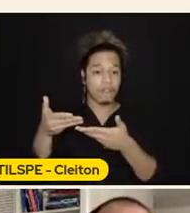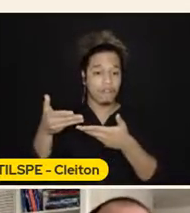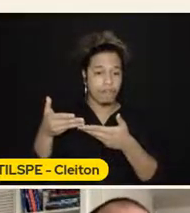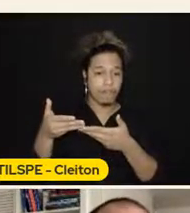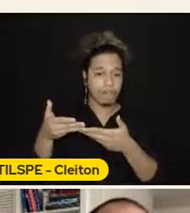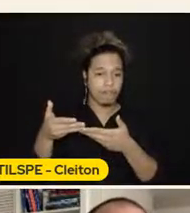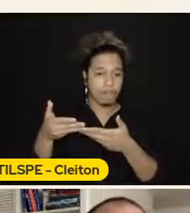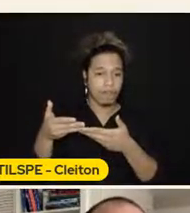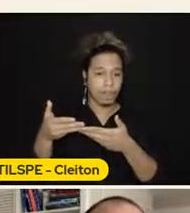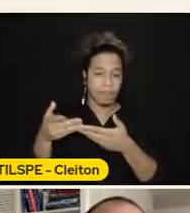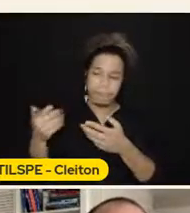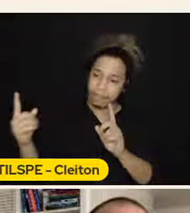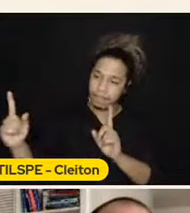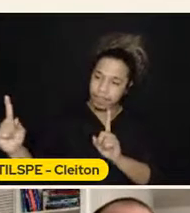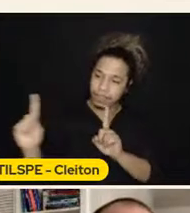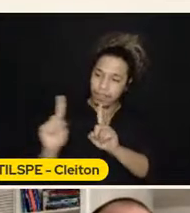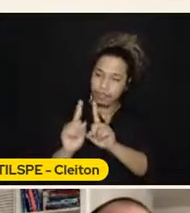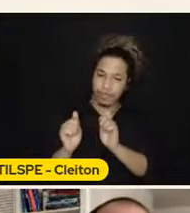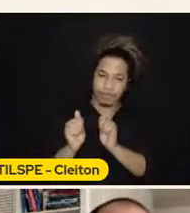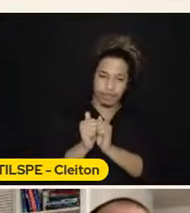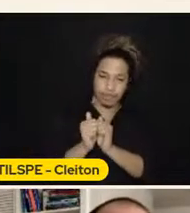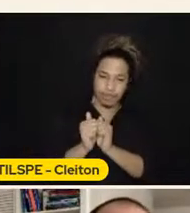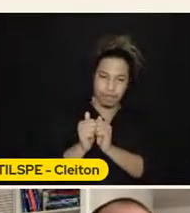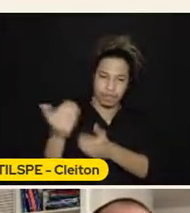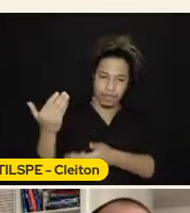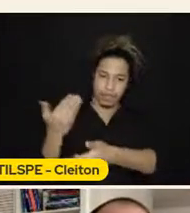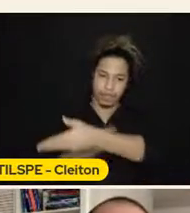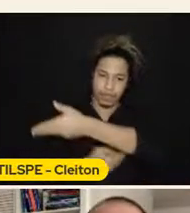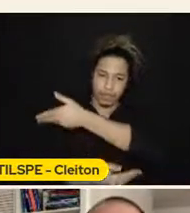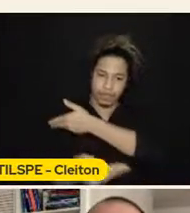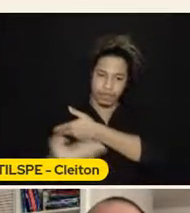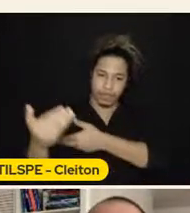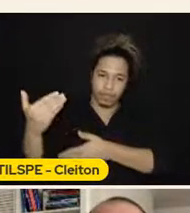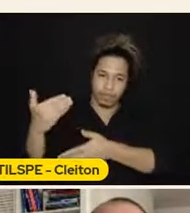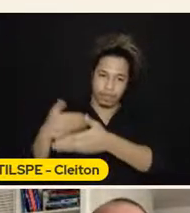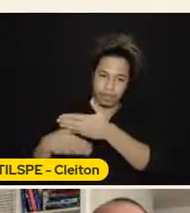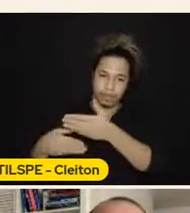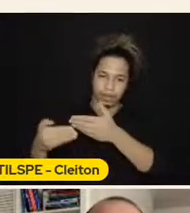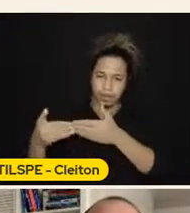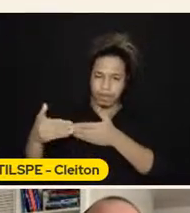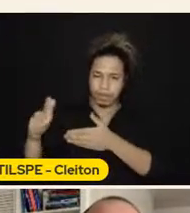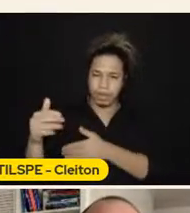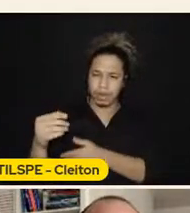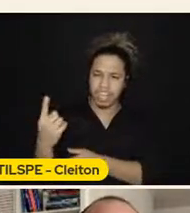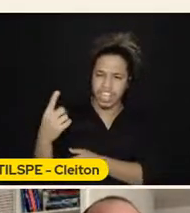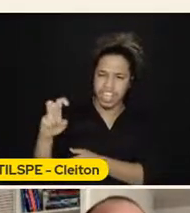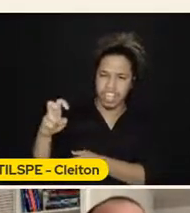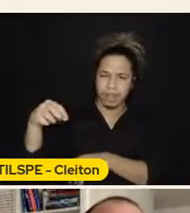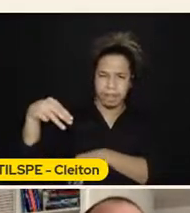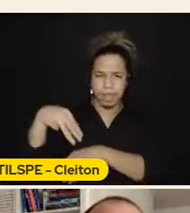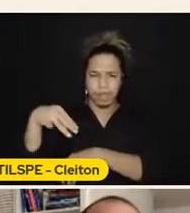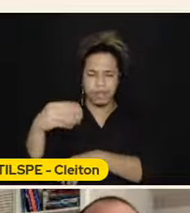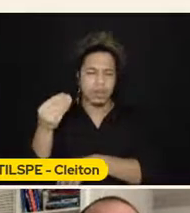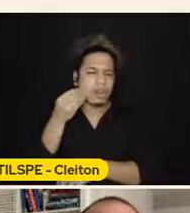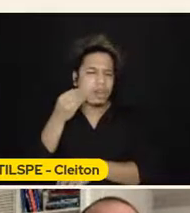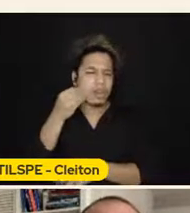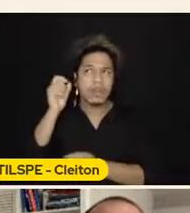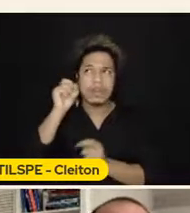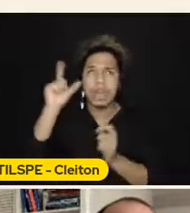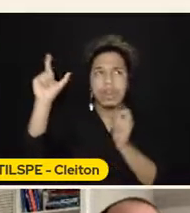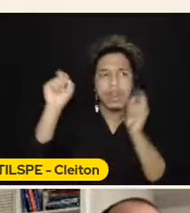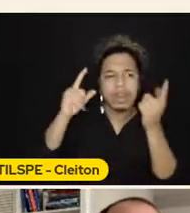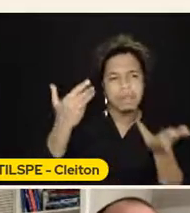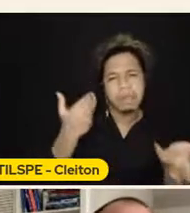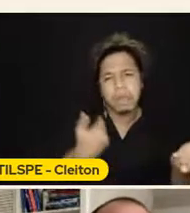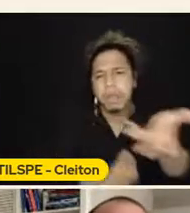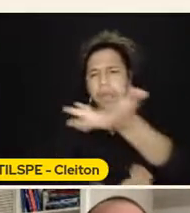co-being with me. Let's chat now for these next 10 to 15 minutes and try to exchange ideas and see how